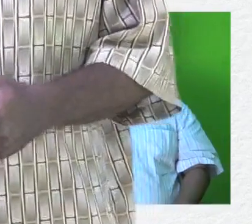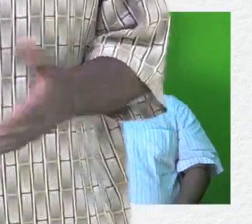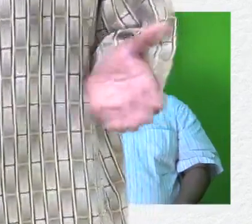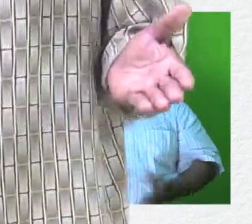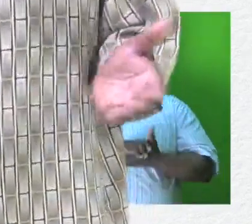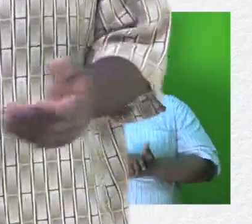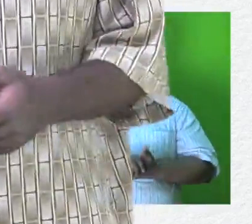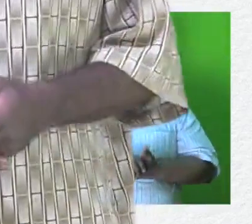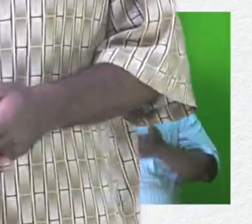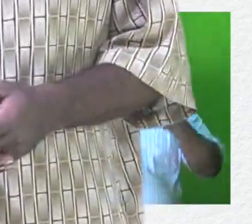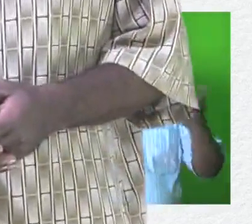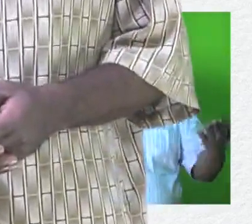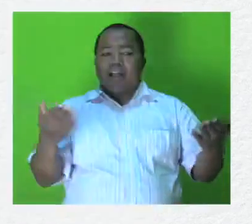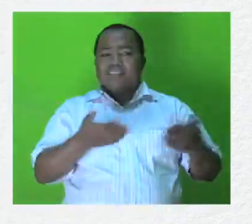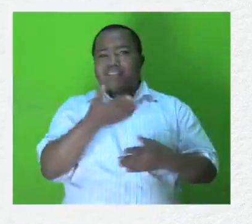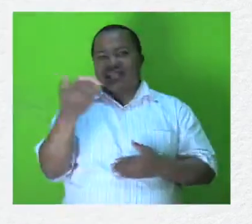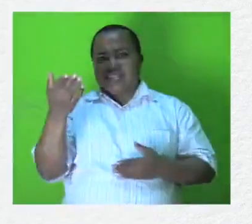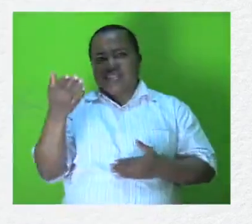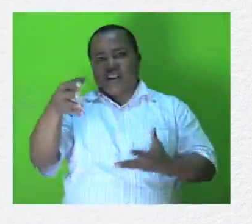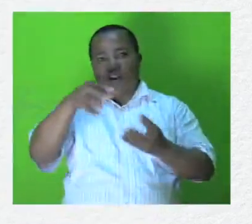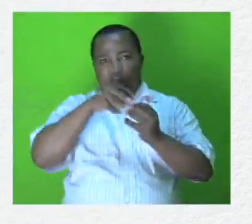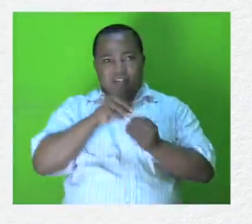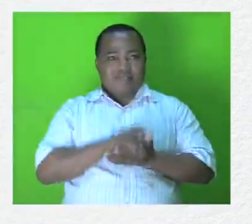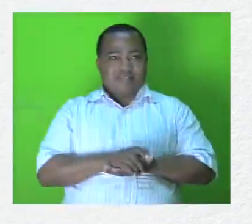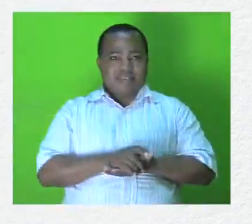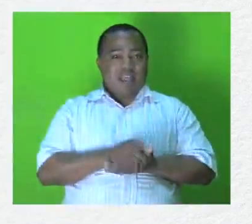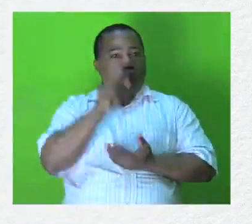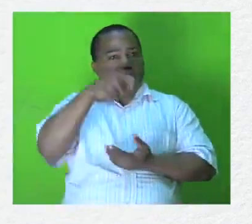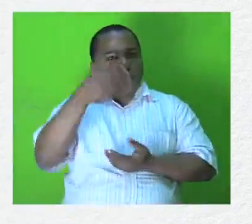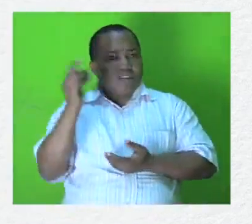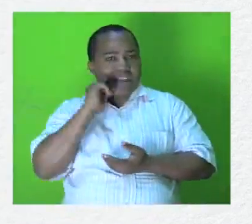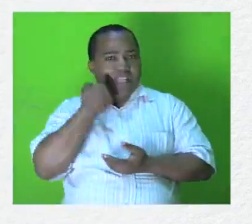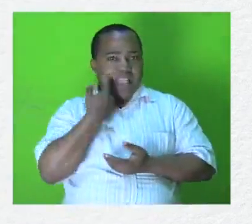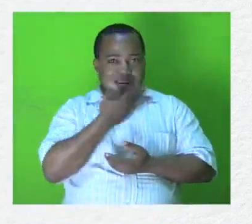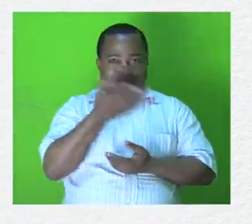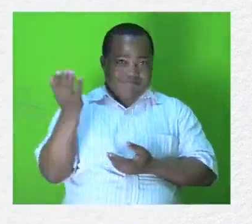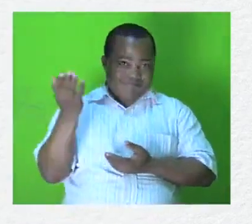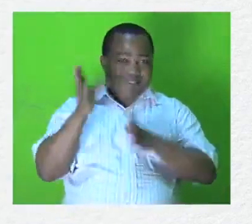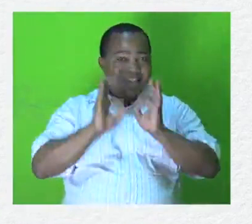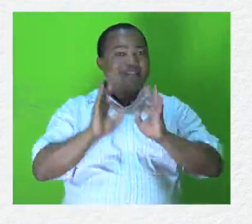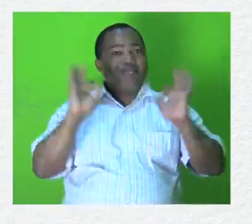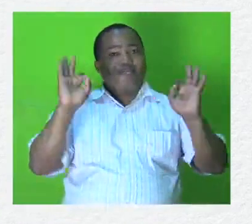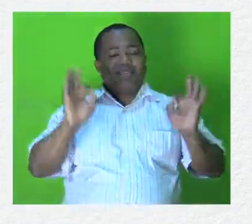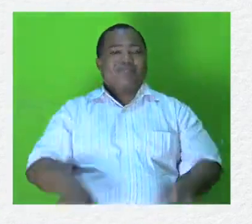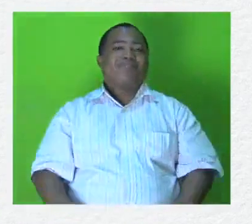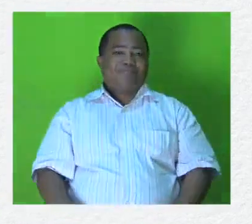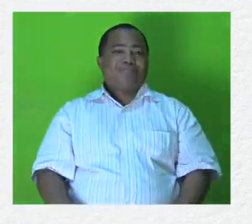So what can we call them? Can anyone try? Very good.